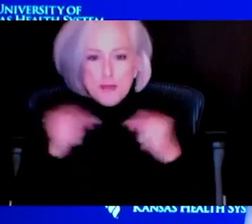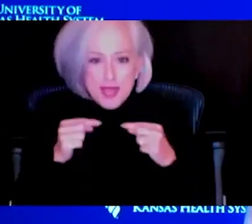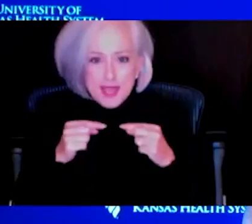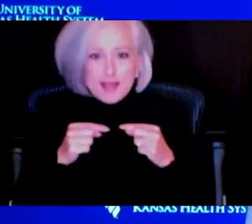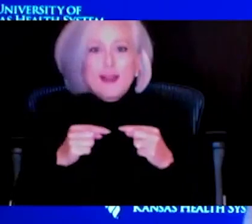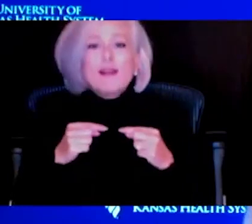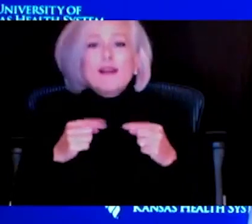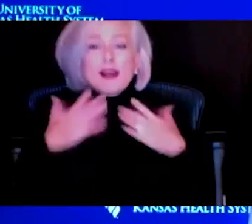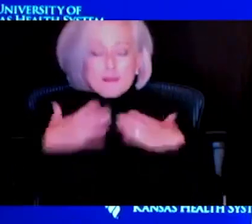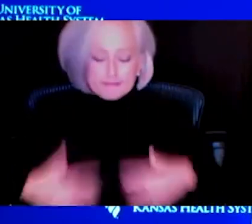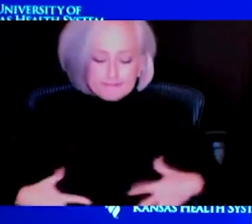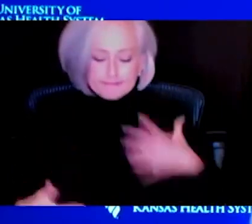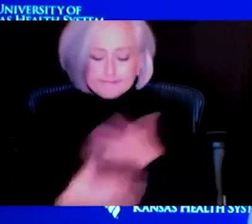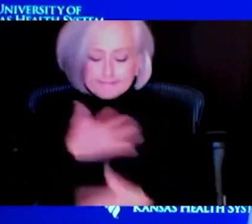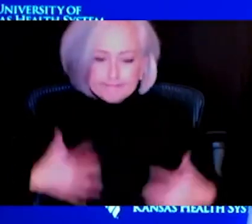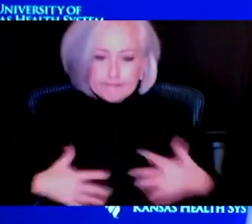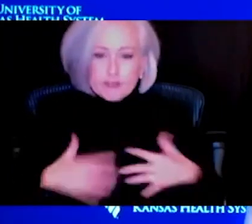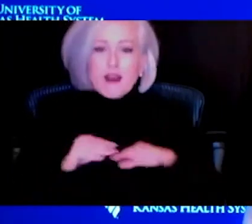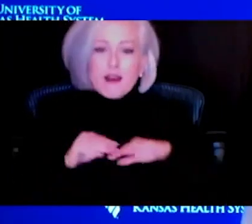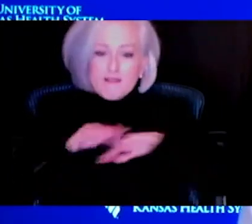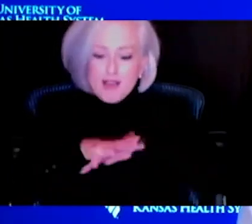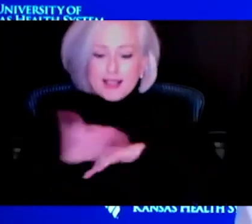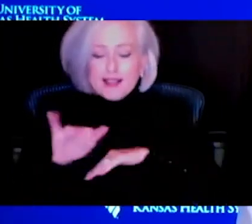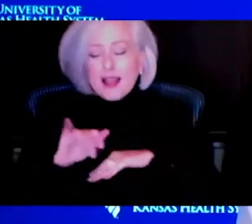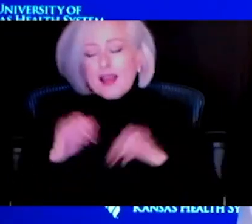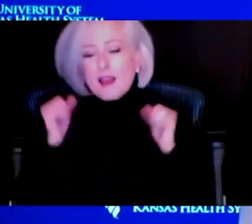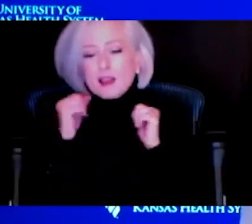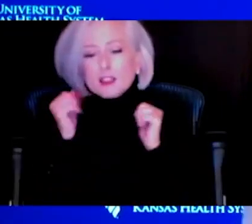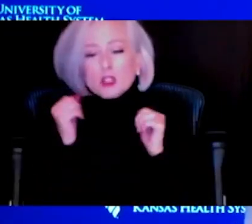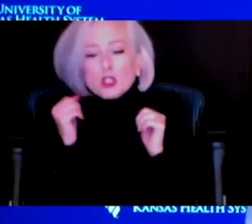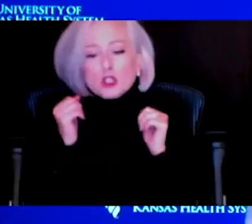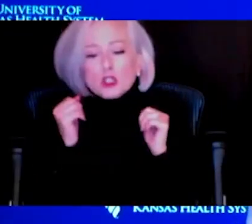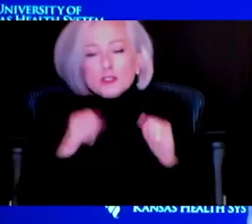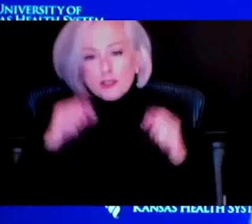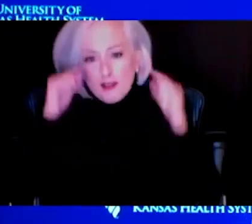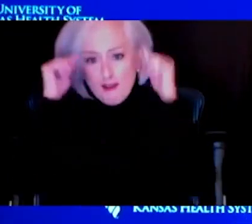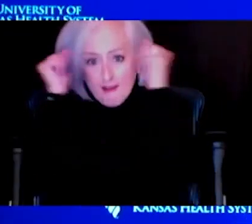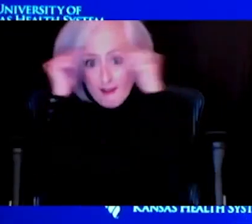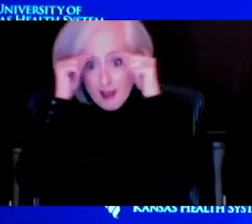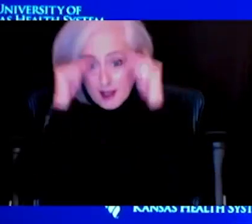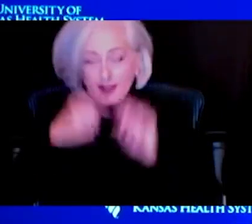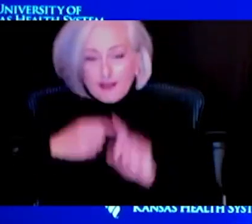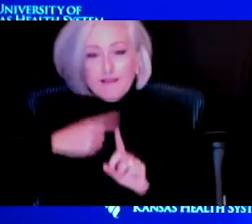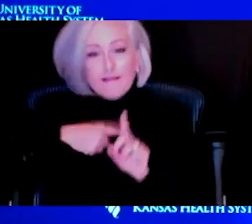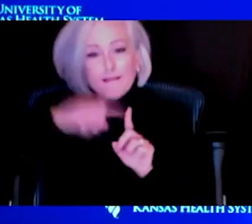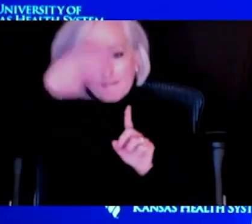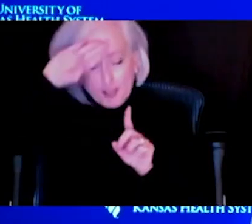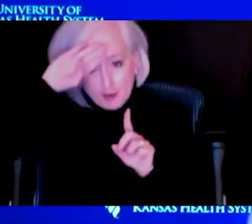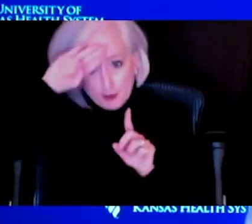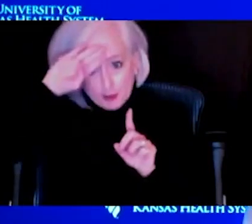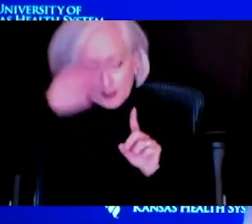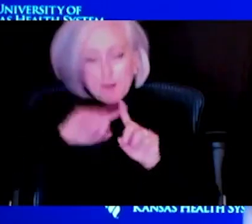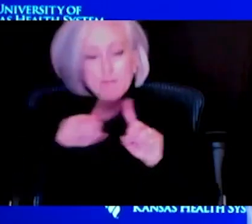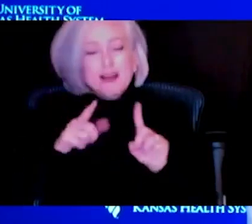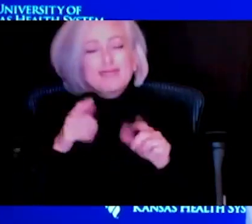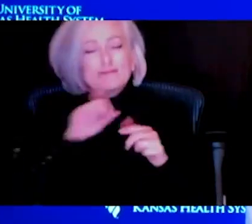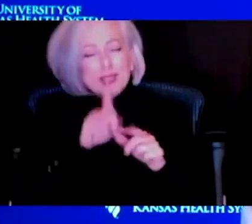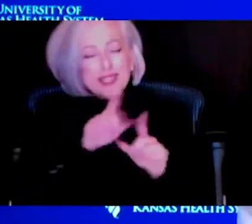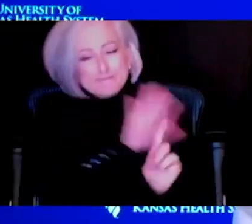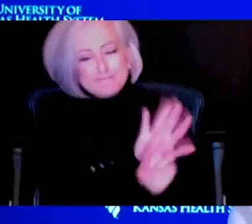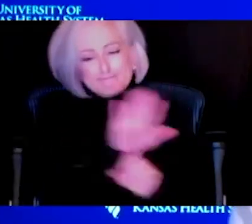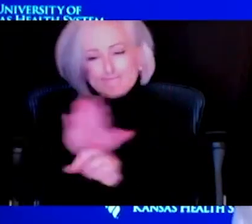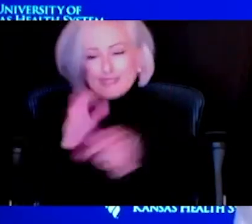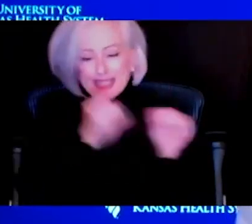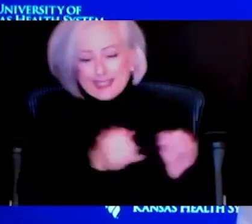as fevers or chills or the headache. It is individualized, but what we have seen is that it is certainly less than